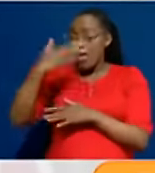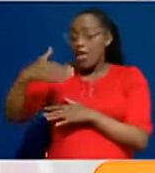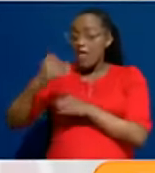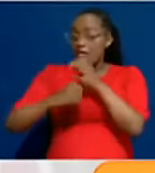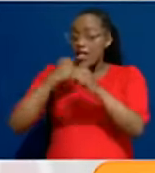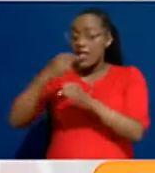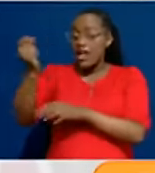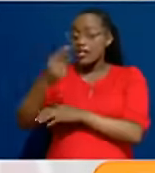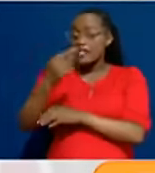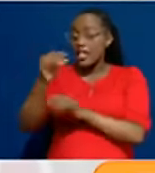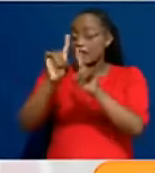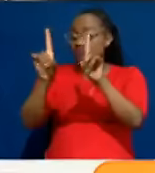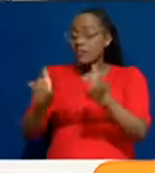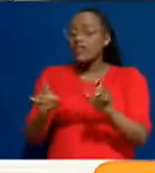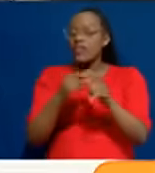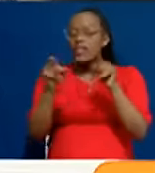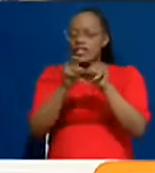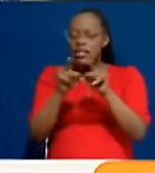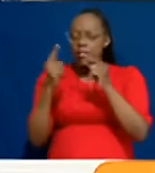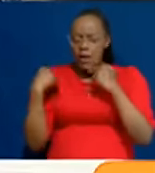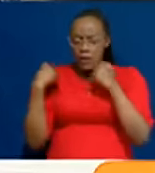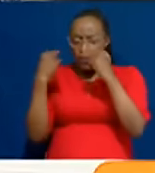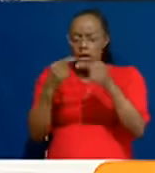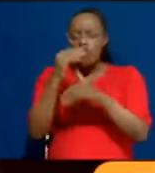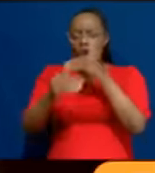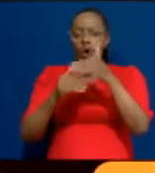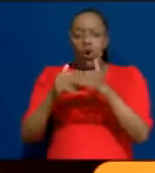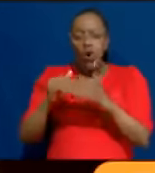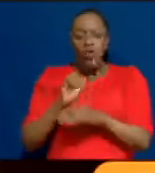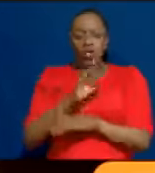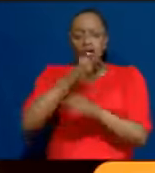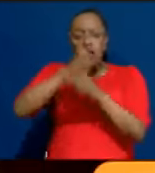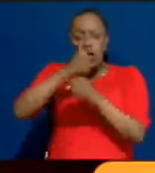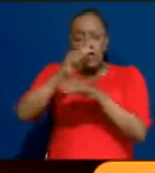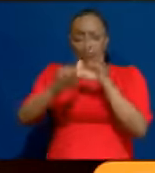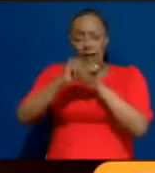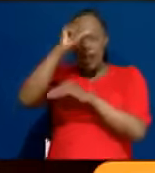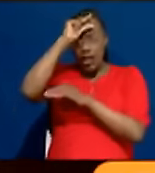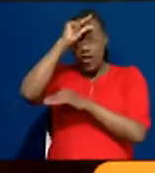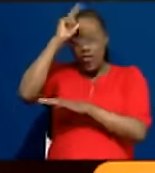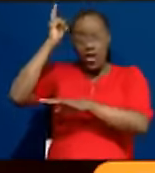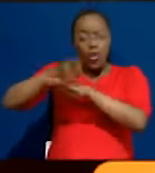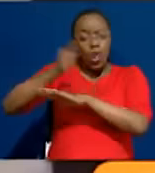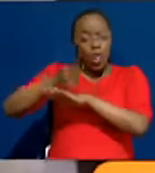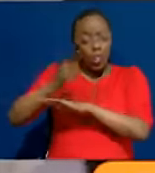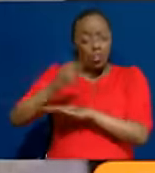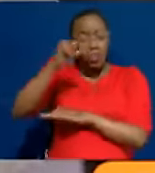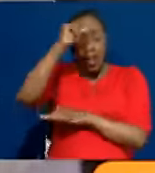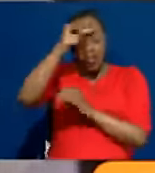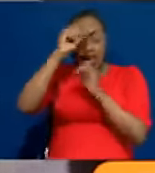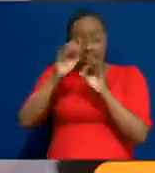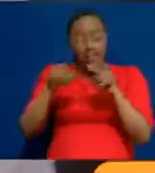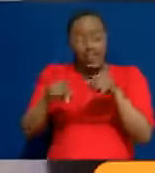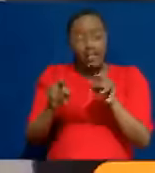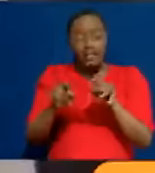is? And it was like that for all the state officers. She most recently sounded a warning to government that if they did